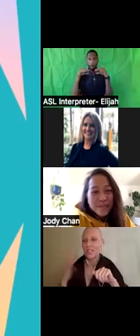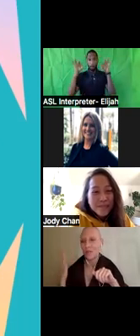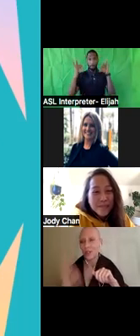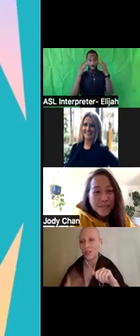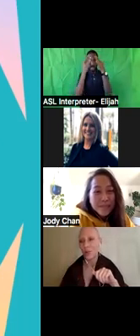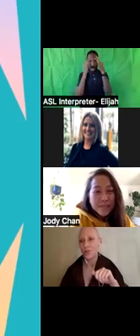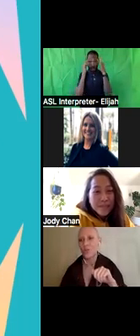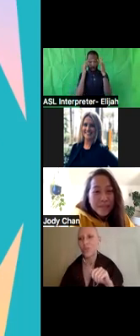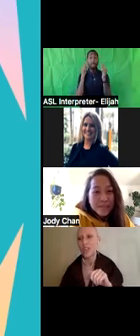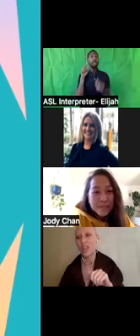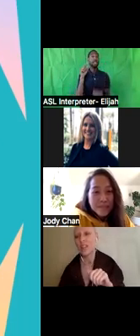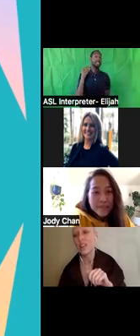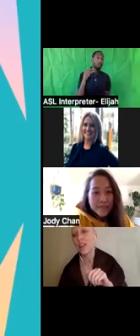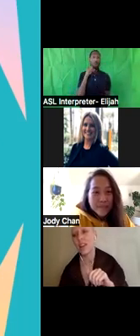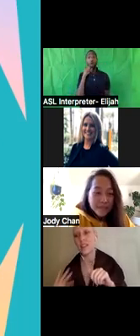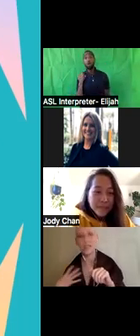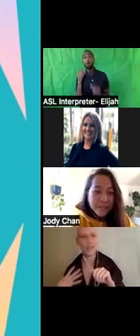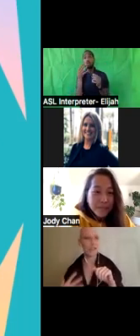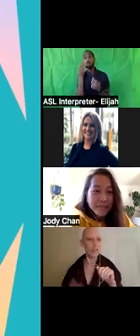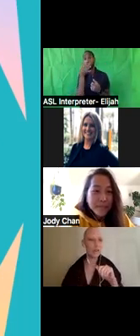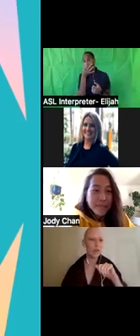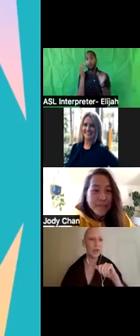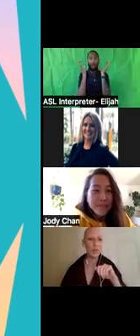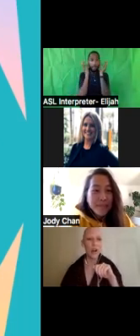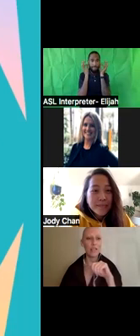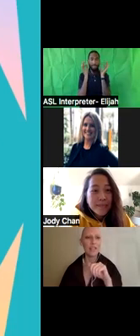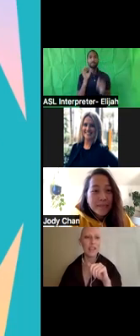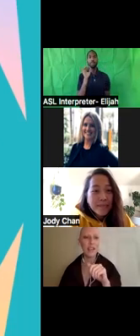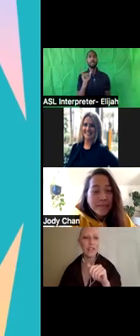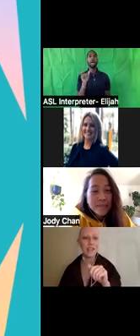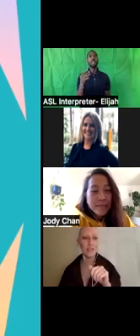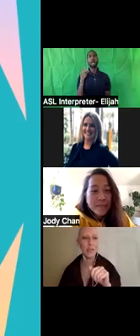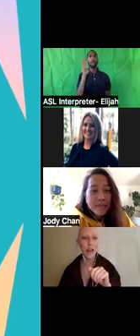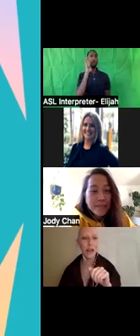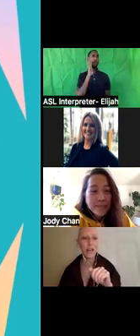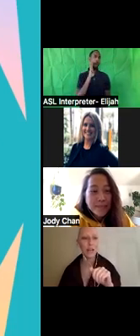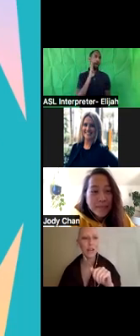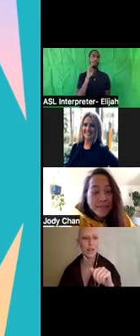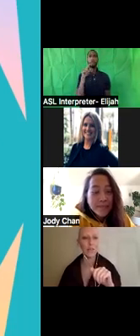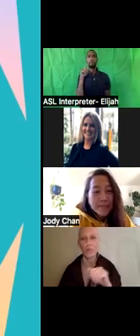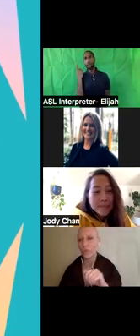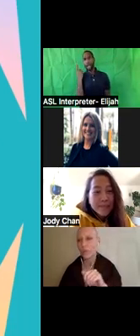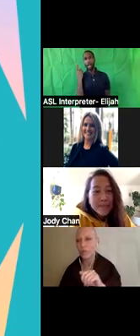assorted silver and gold jewelry, and kind of a bronze and black